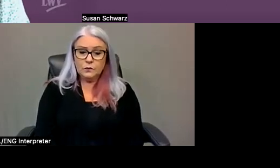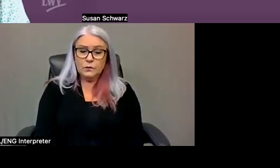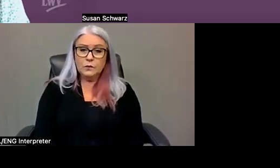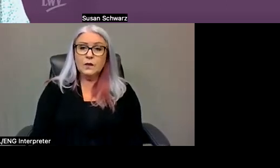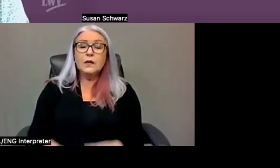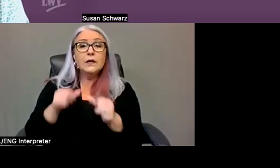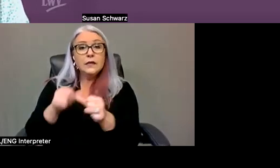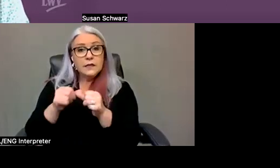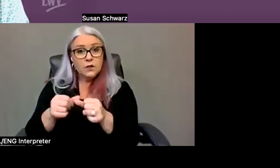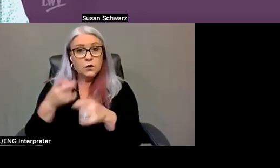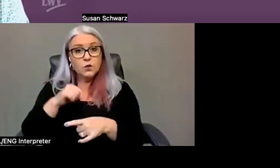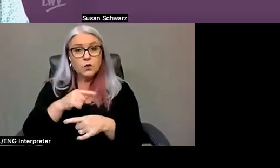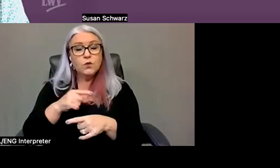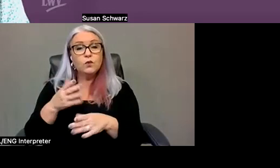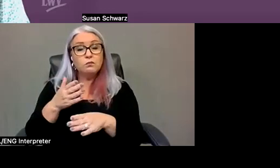carbon neutrality?